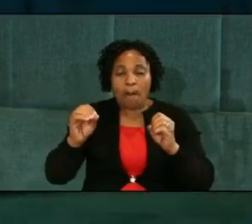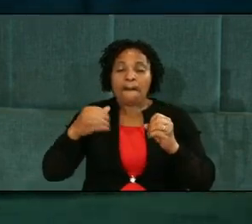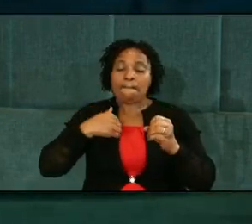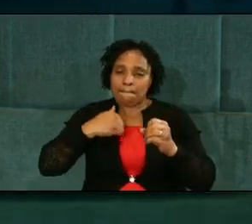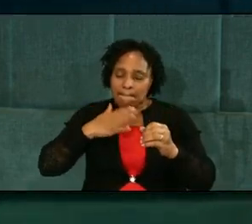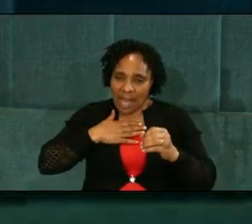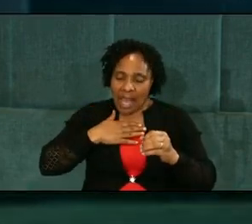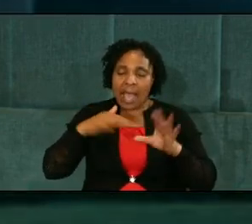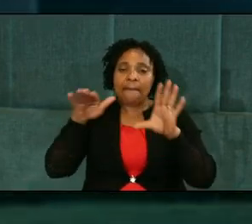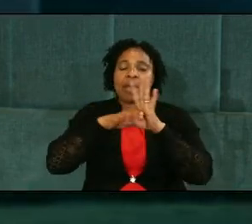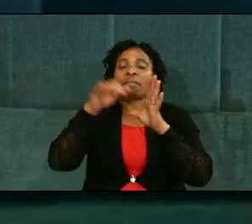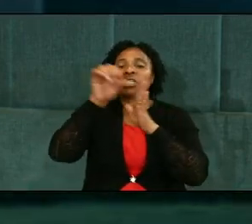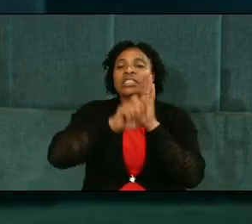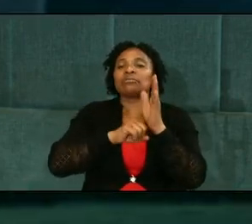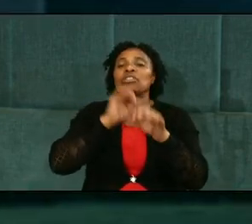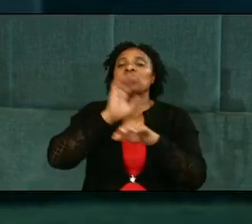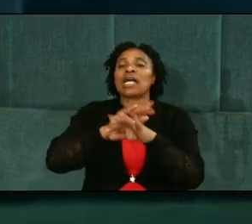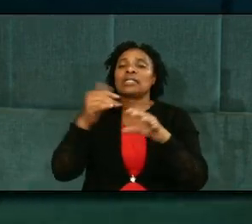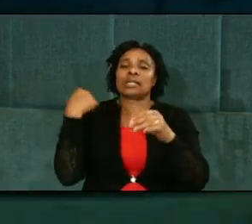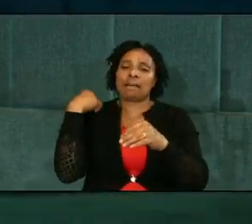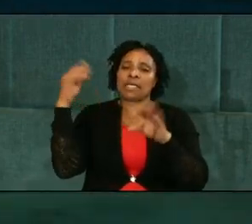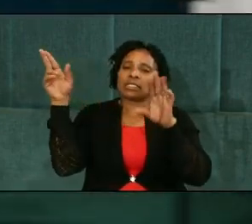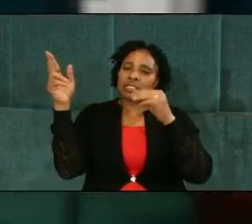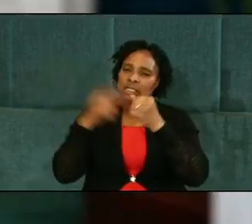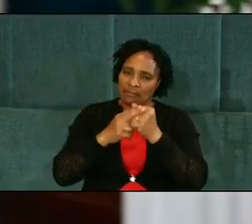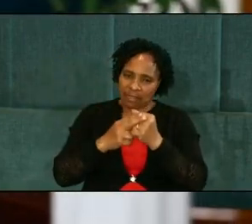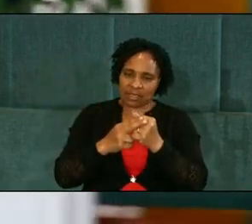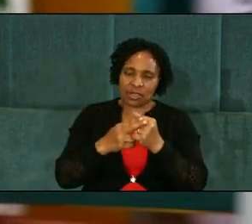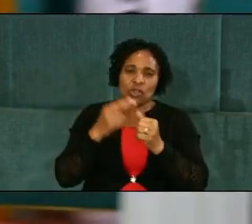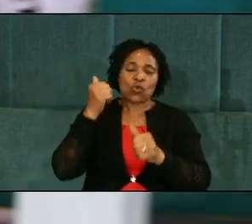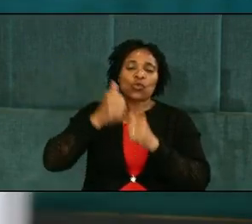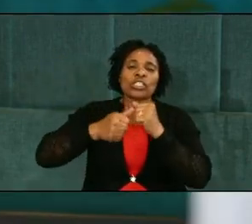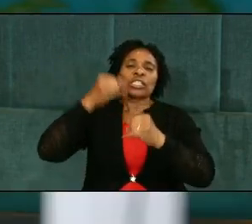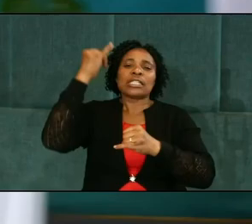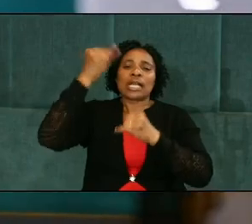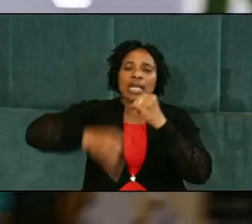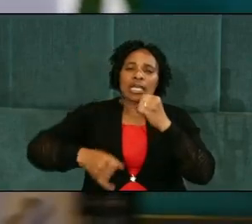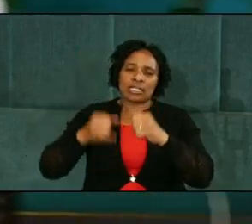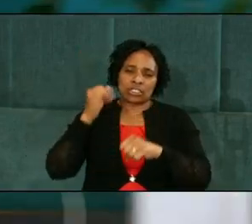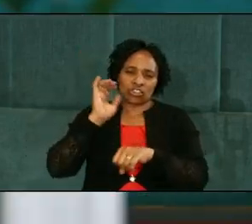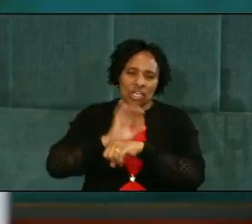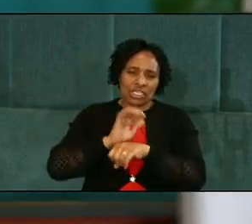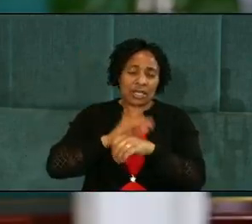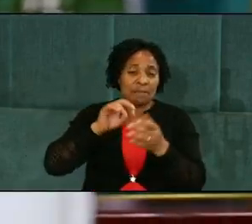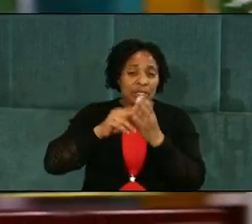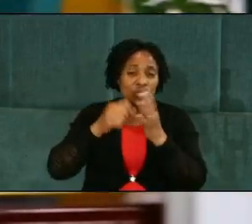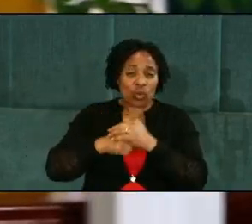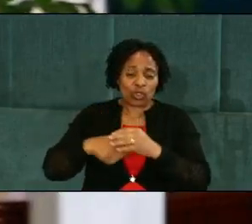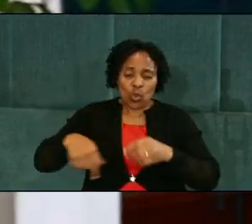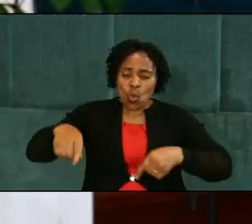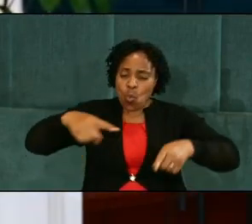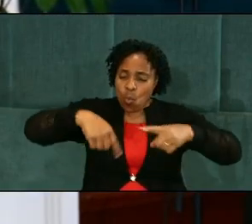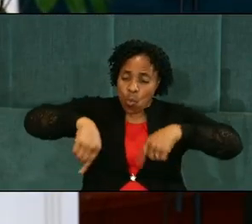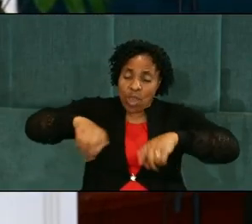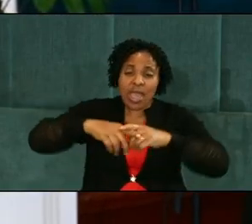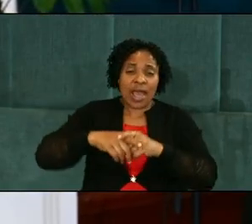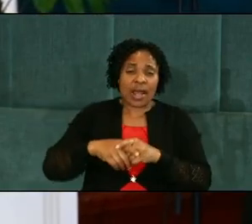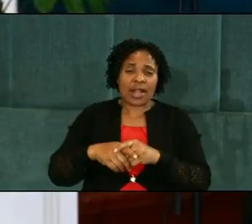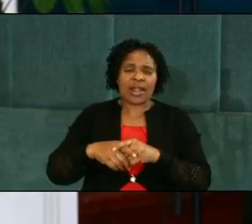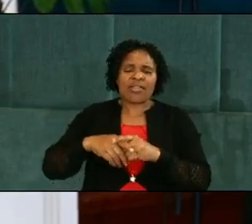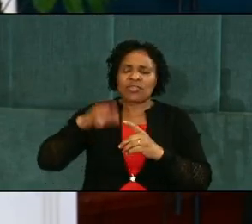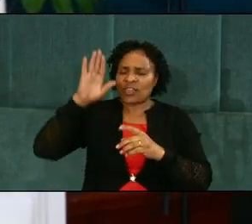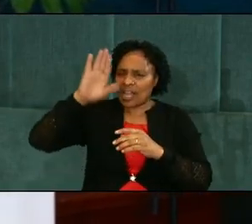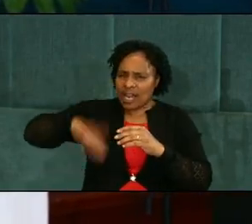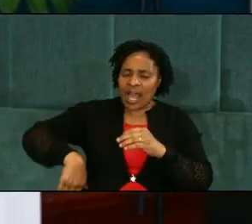and your membership is in seventh church. And this is, which means that we are the last set